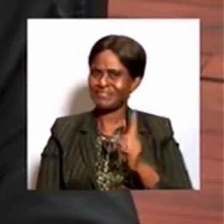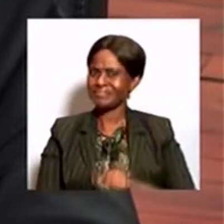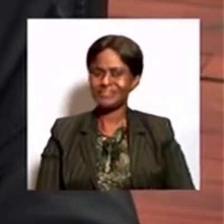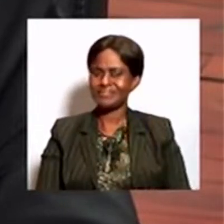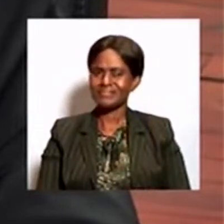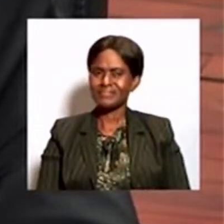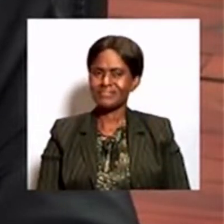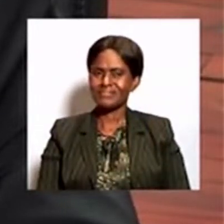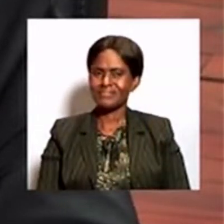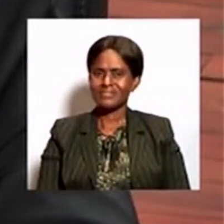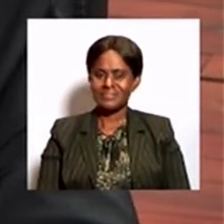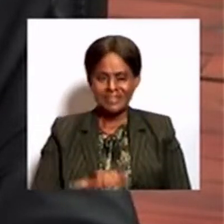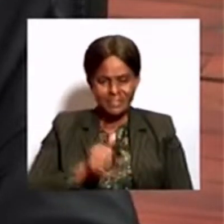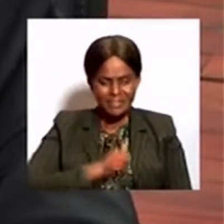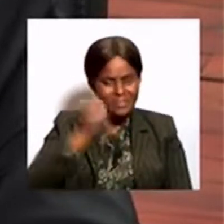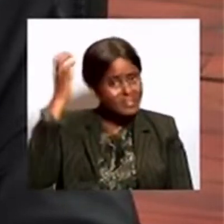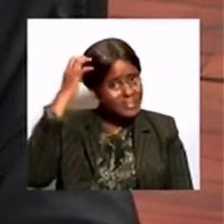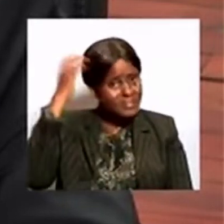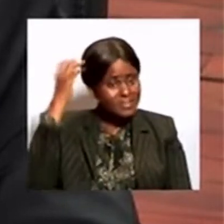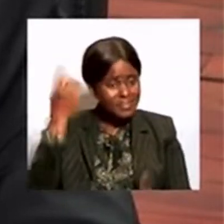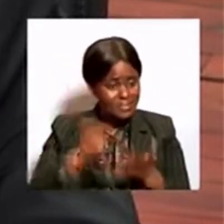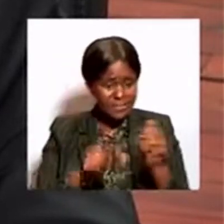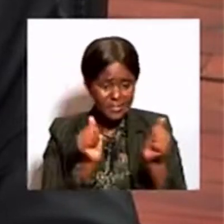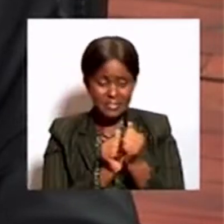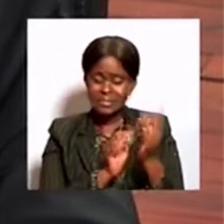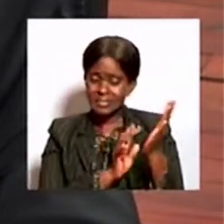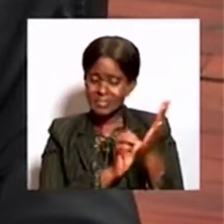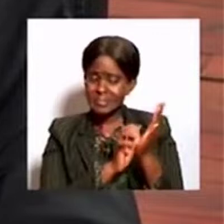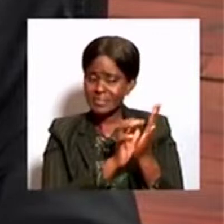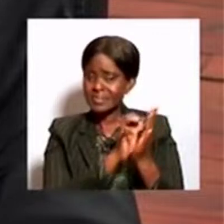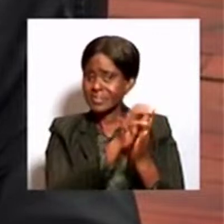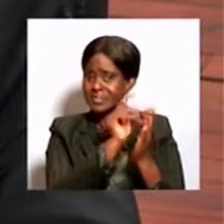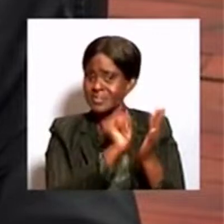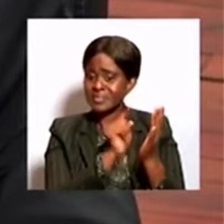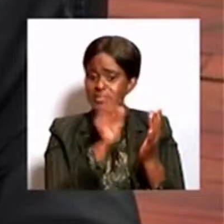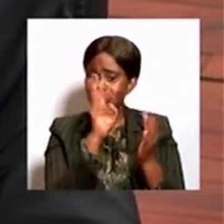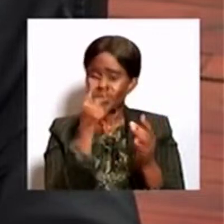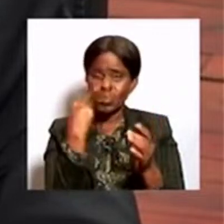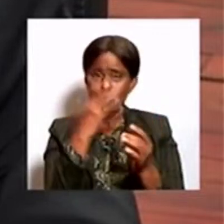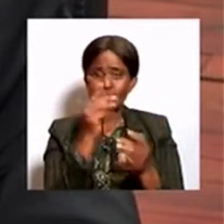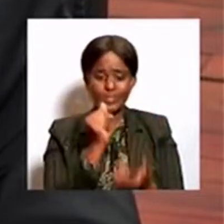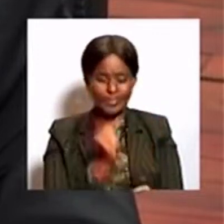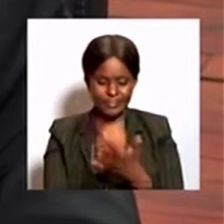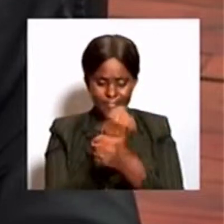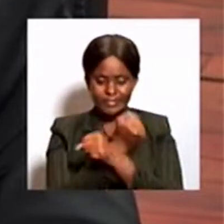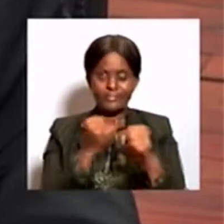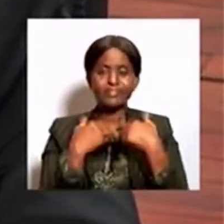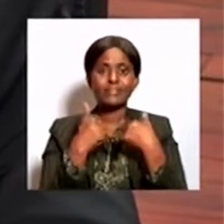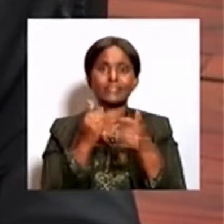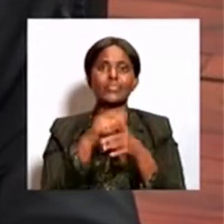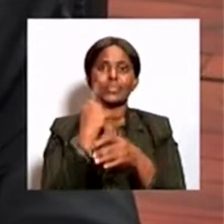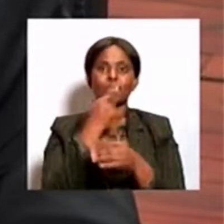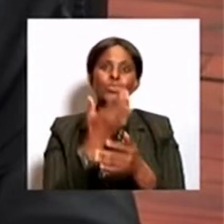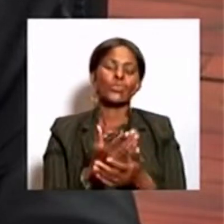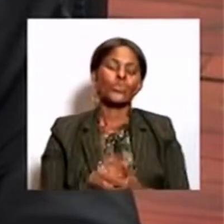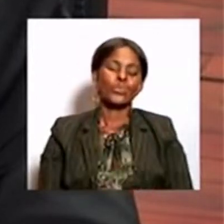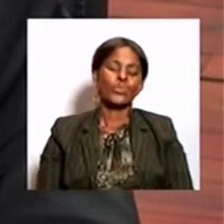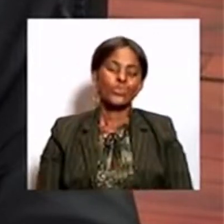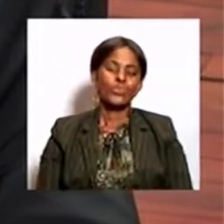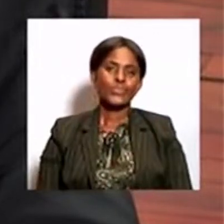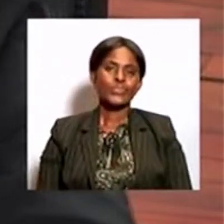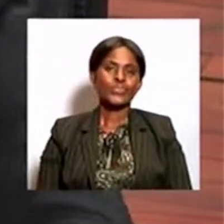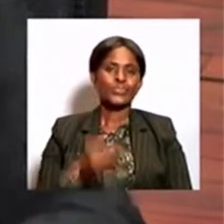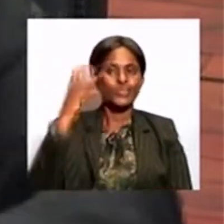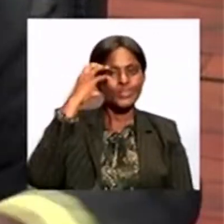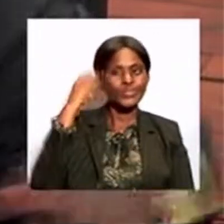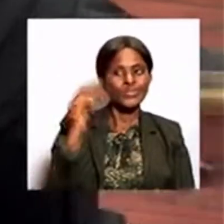Now what comes to our mind? This cancer, who is going to cure it? Some